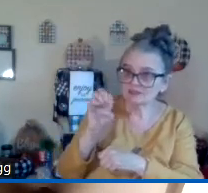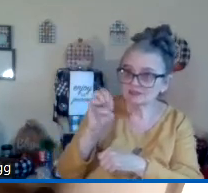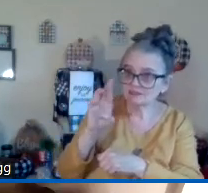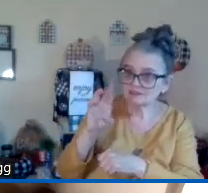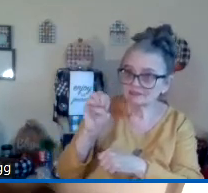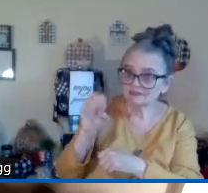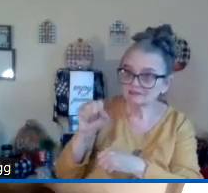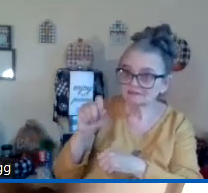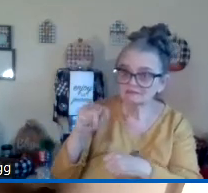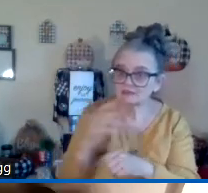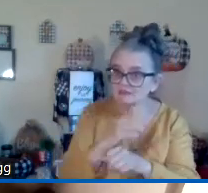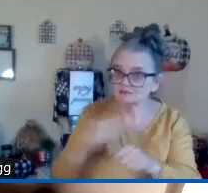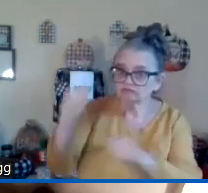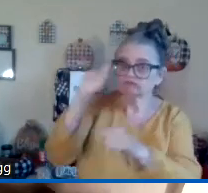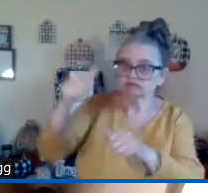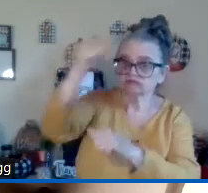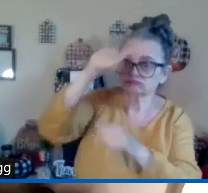interest